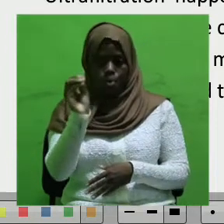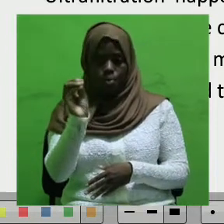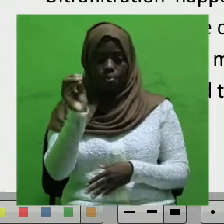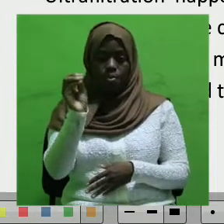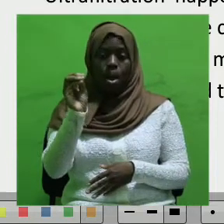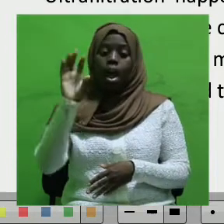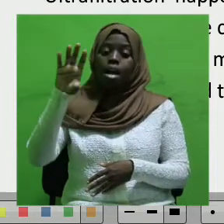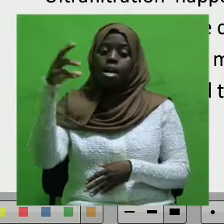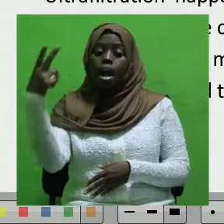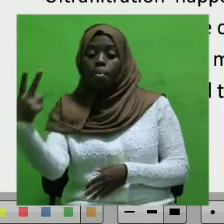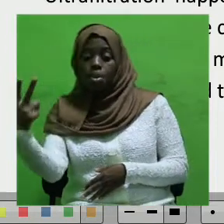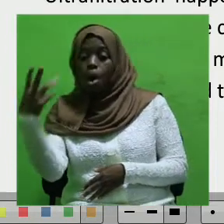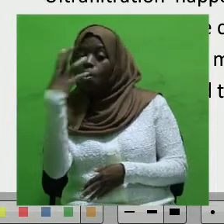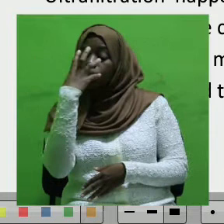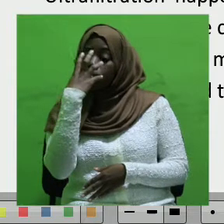remove